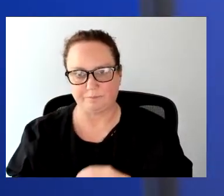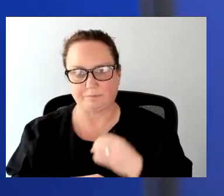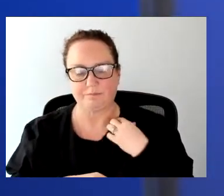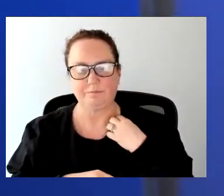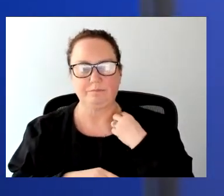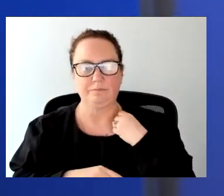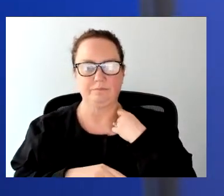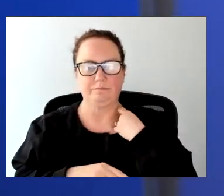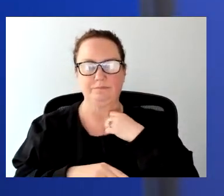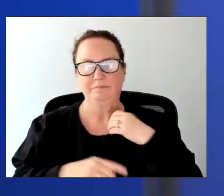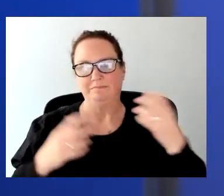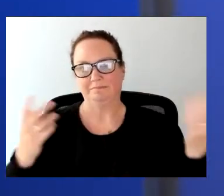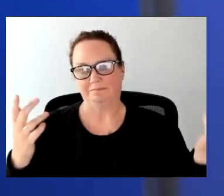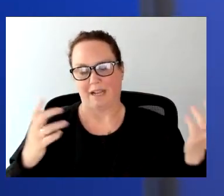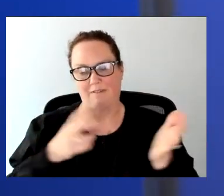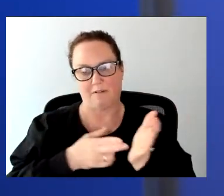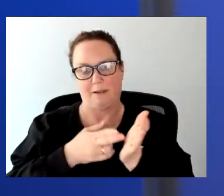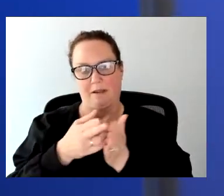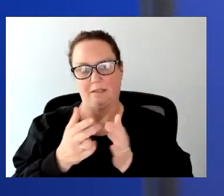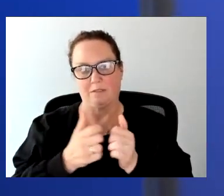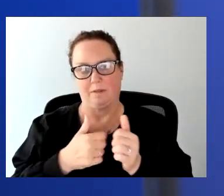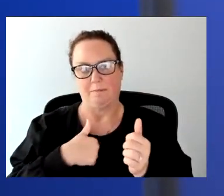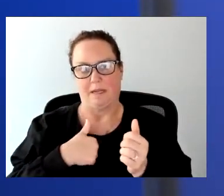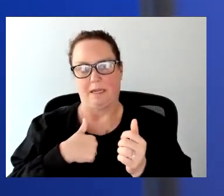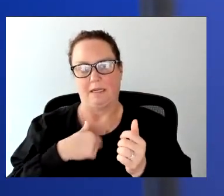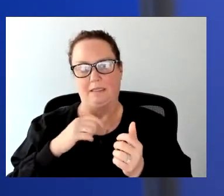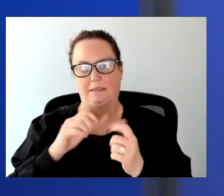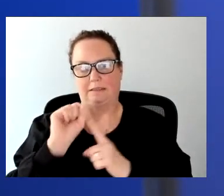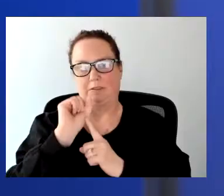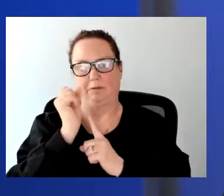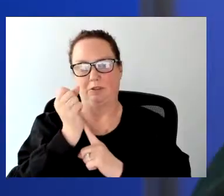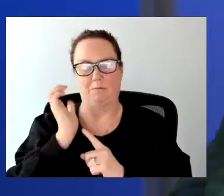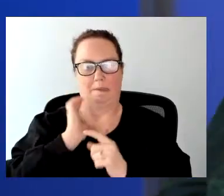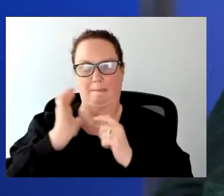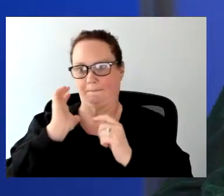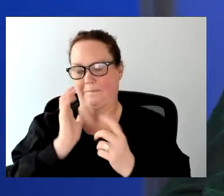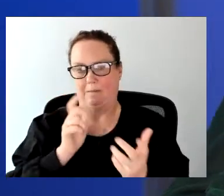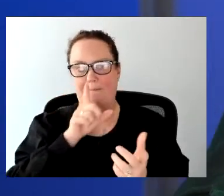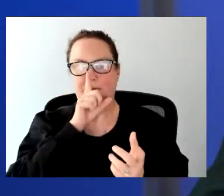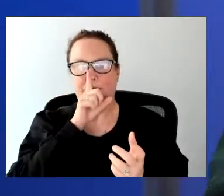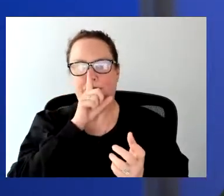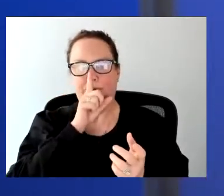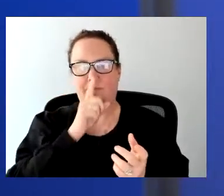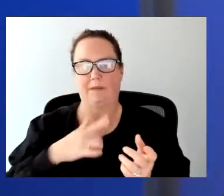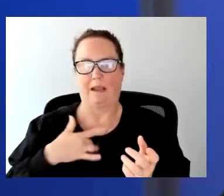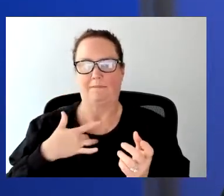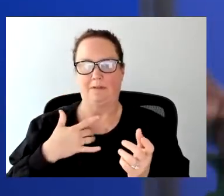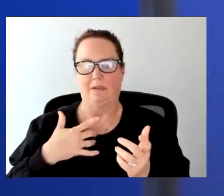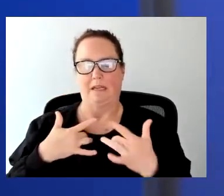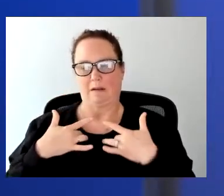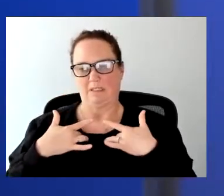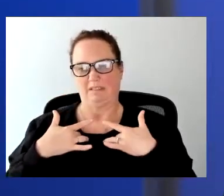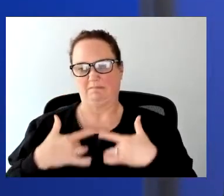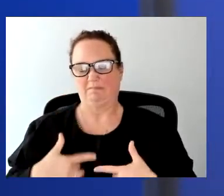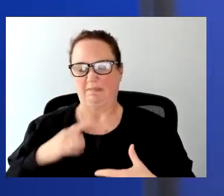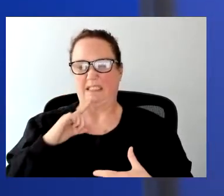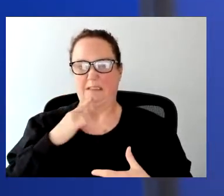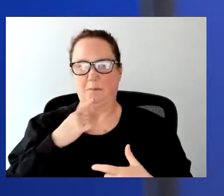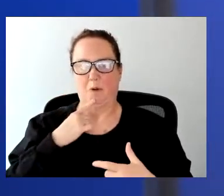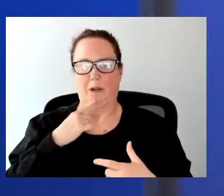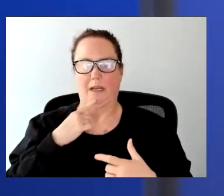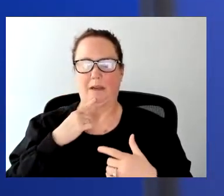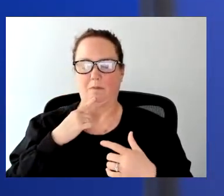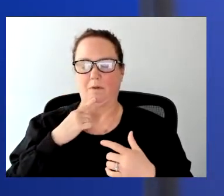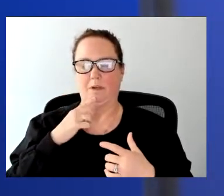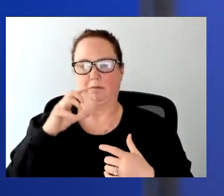I just have to be honest about my circumstances, whereas before I wasn't, and I felt like I was letting a lot of people down when you miss family events and things like